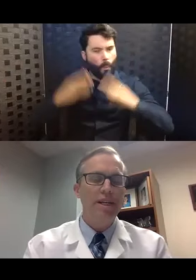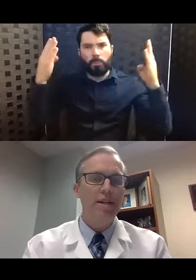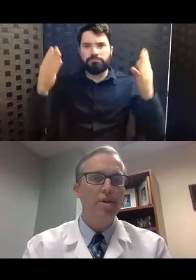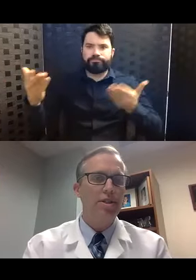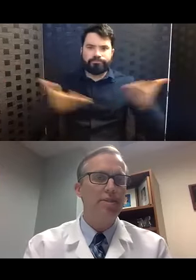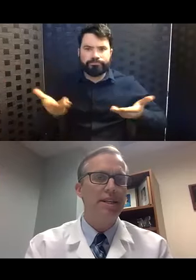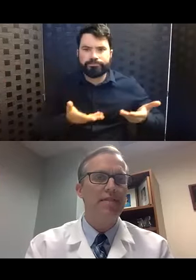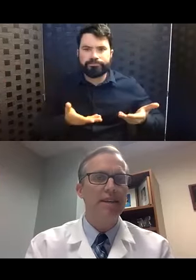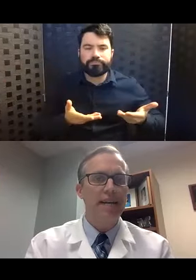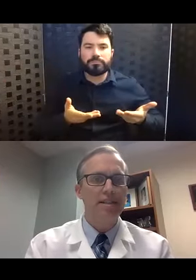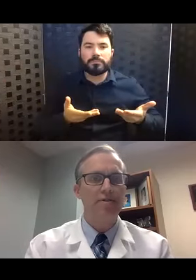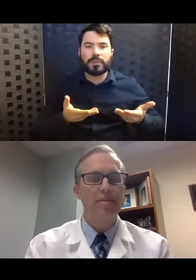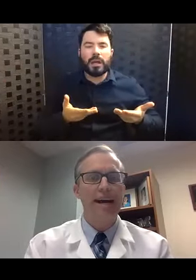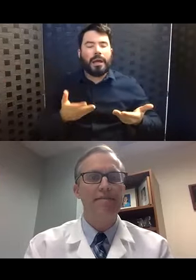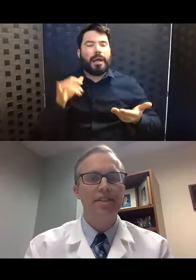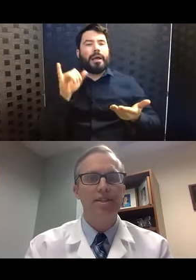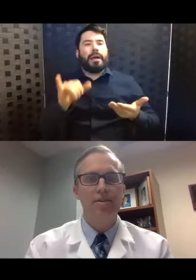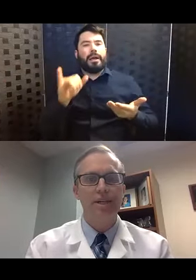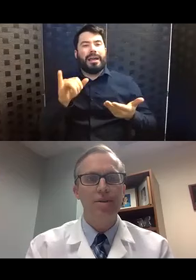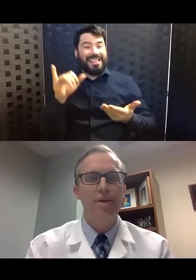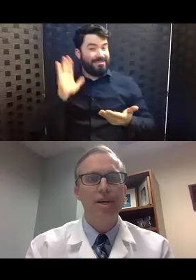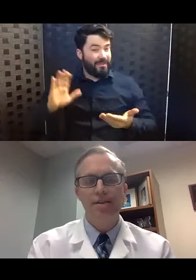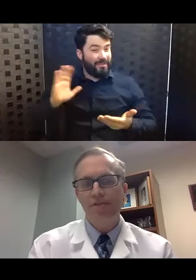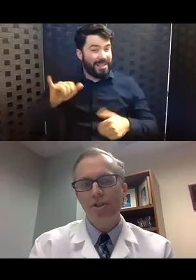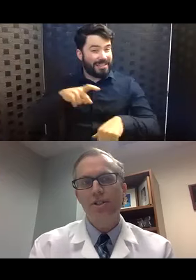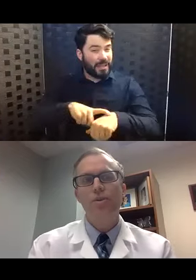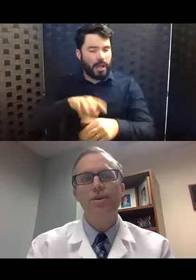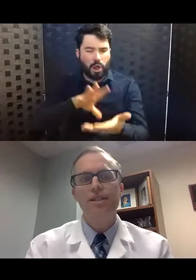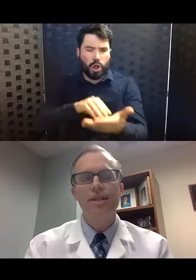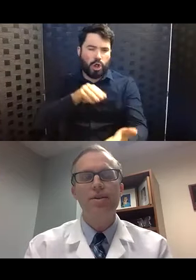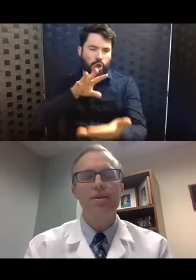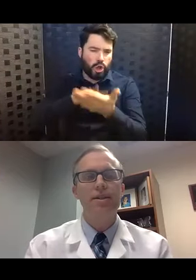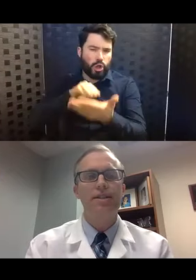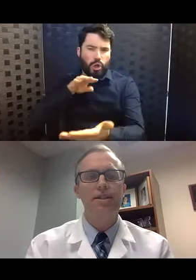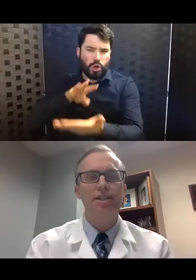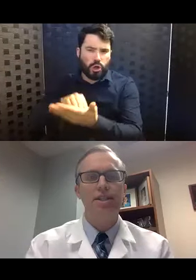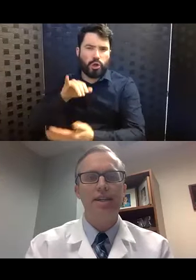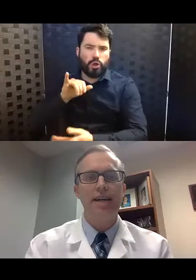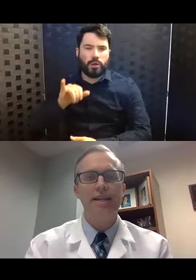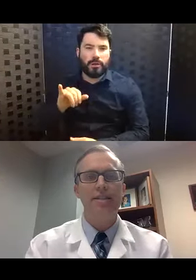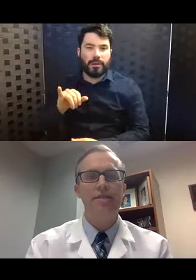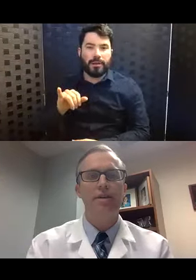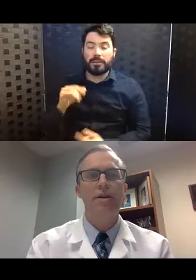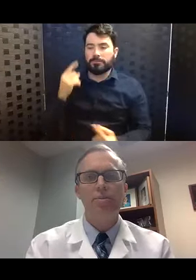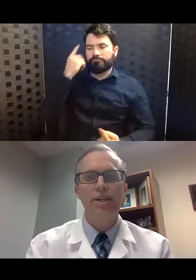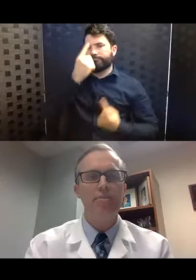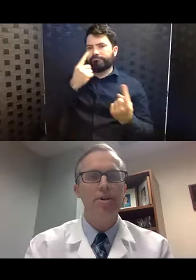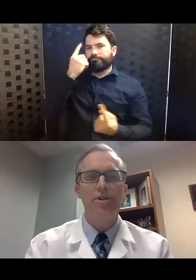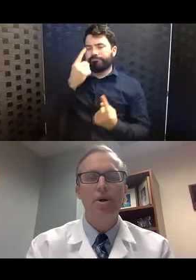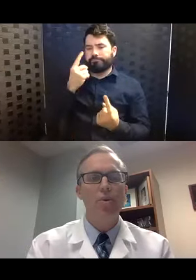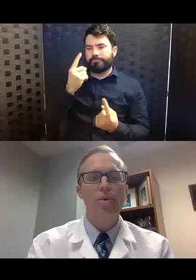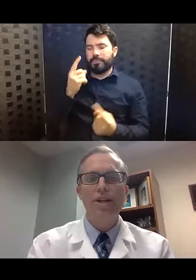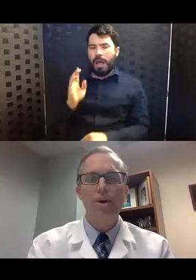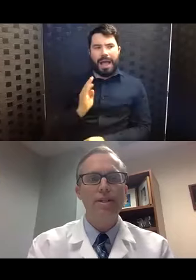Well, we did learn some significant lessons from activation of the RICU. And the first is, when you consider this decision in the context of our